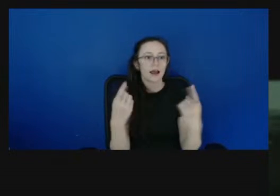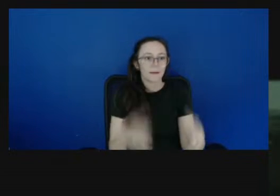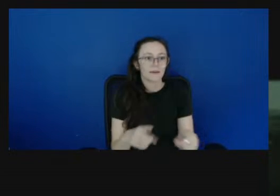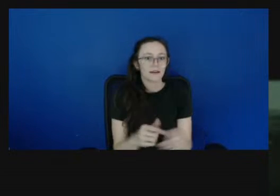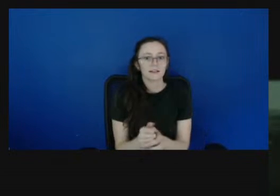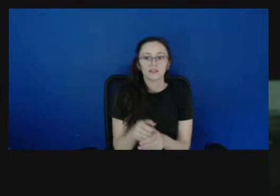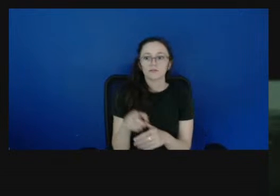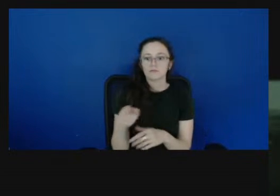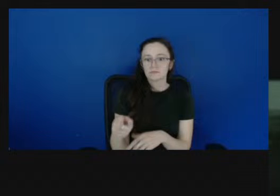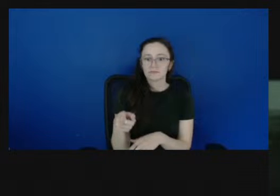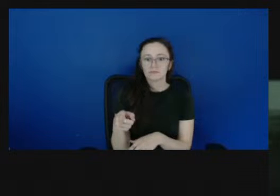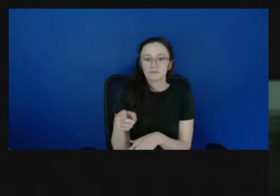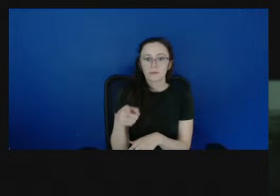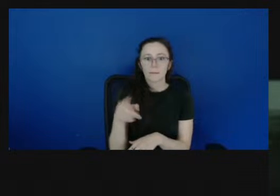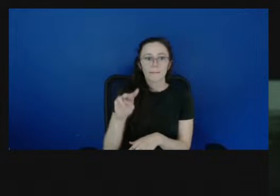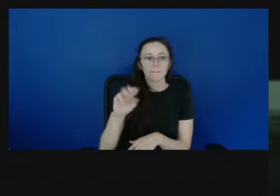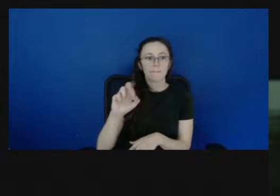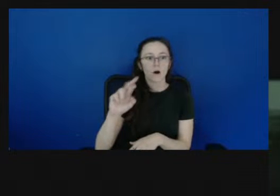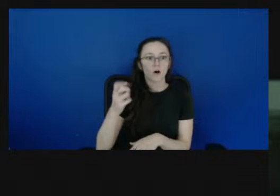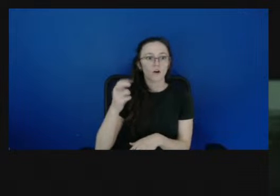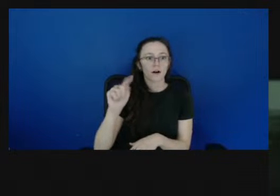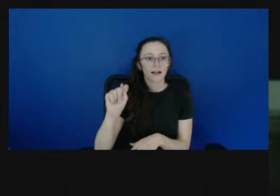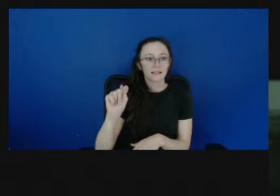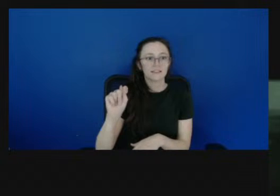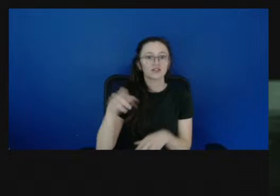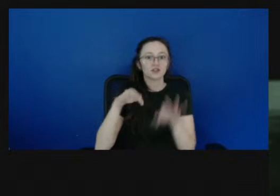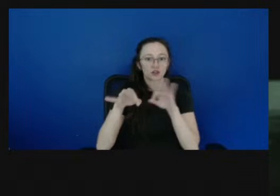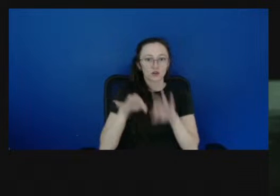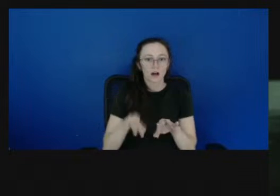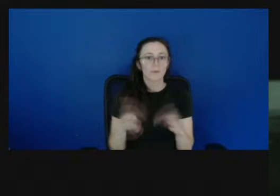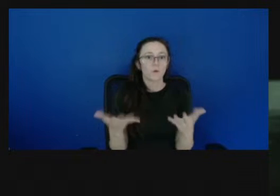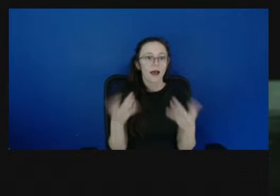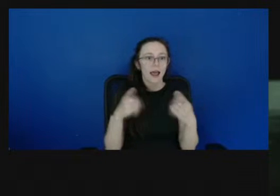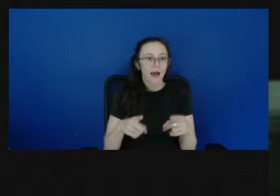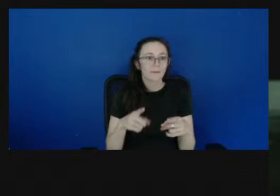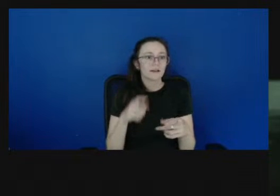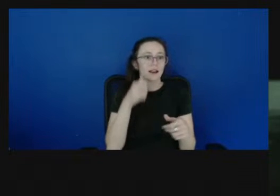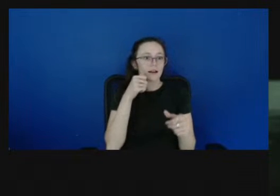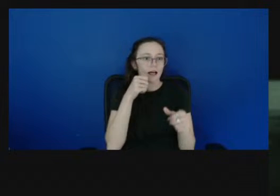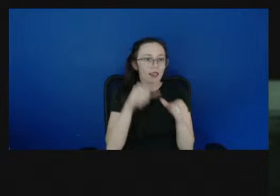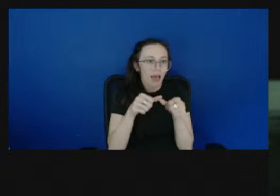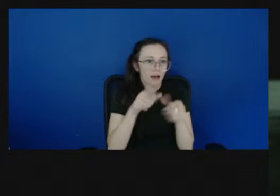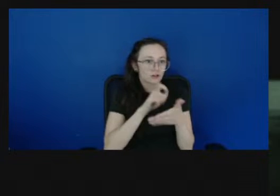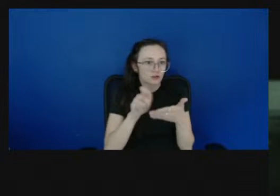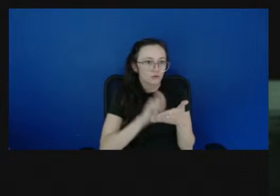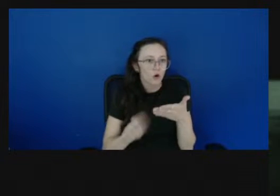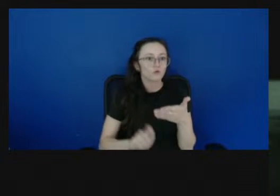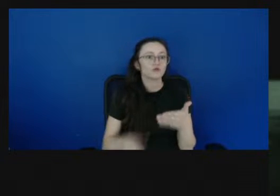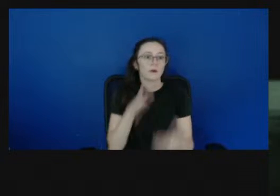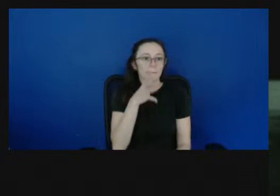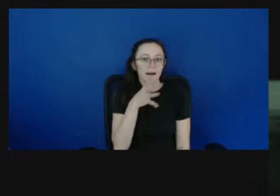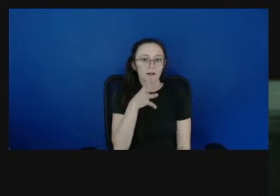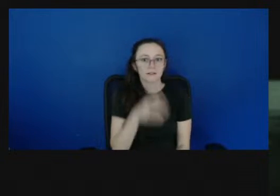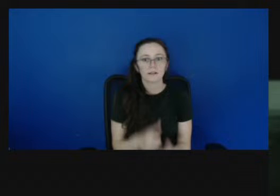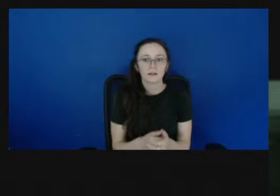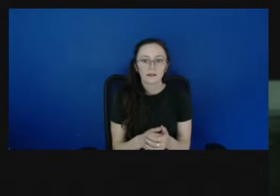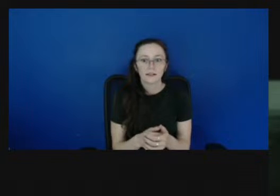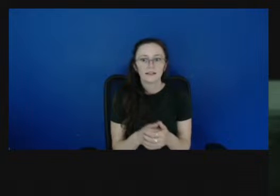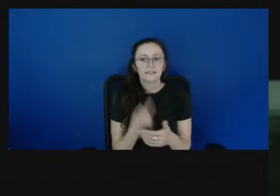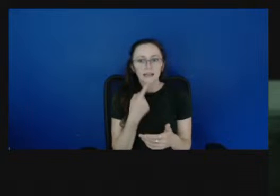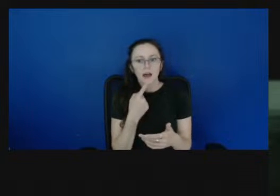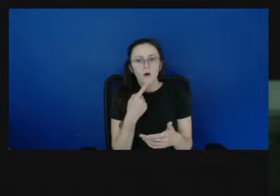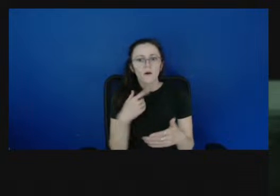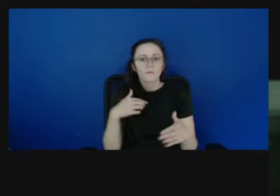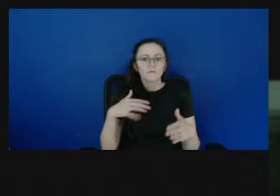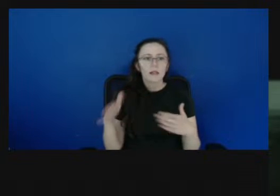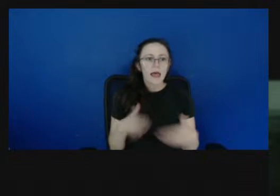parents. We drove toward the pit till we came to a place where Roy thought it would be best to stop, and we planned to walk a little nearer. I could see